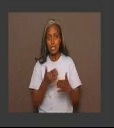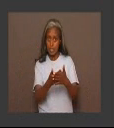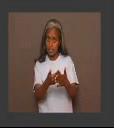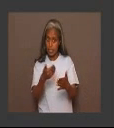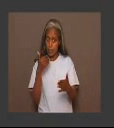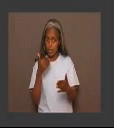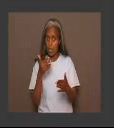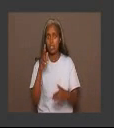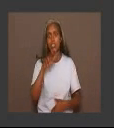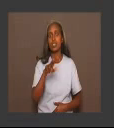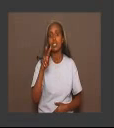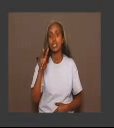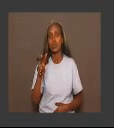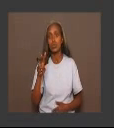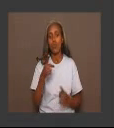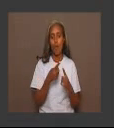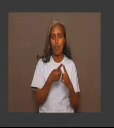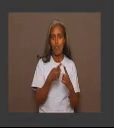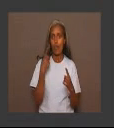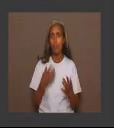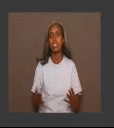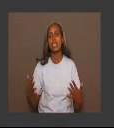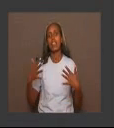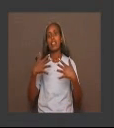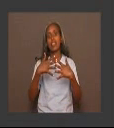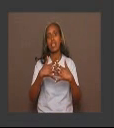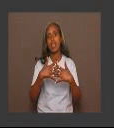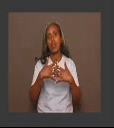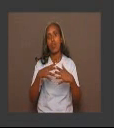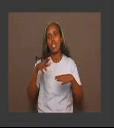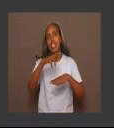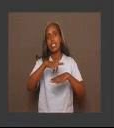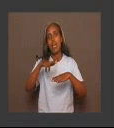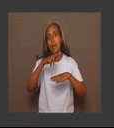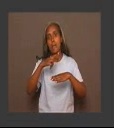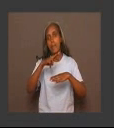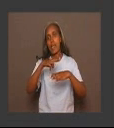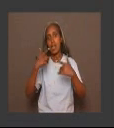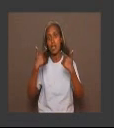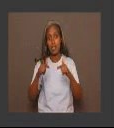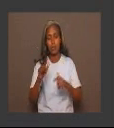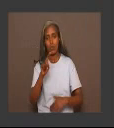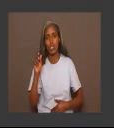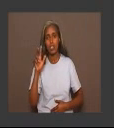Subtract 32 from the integral of the upper limit,